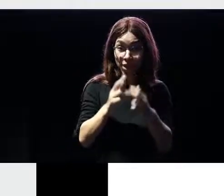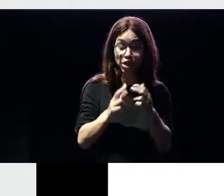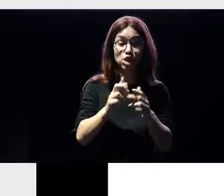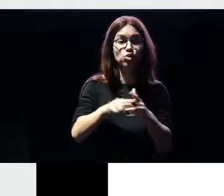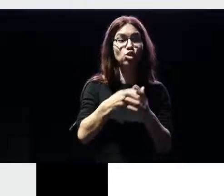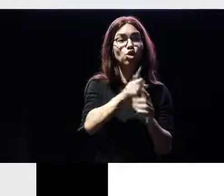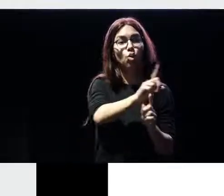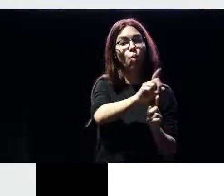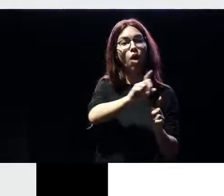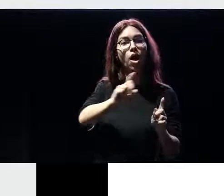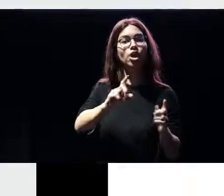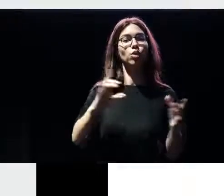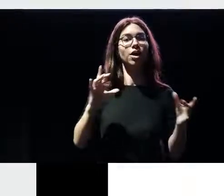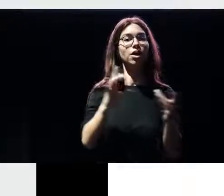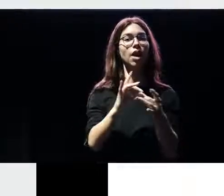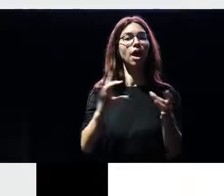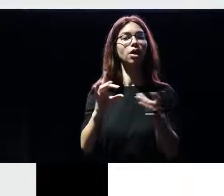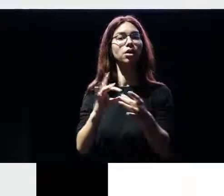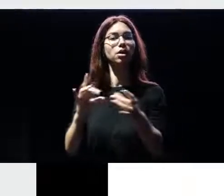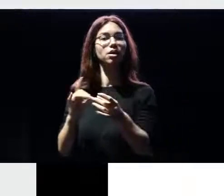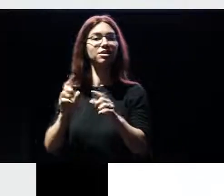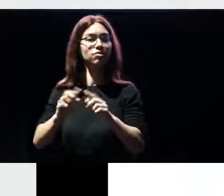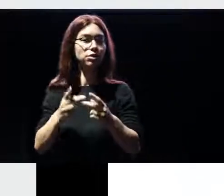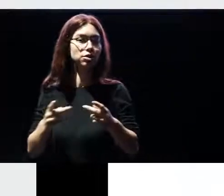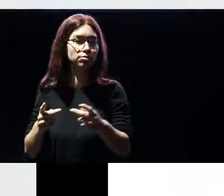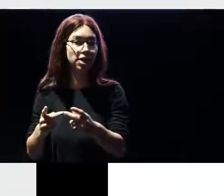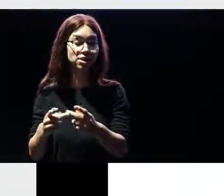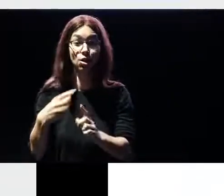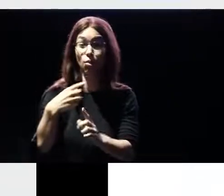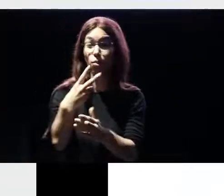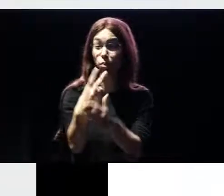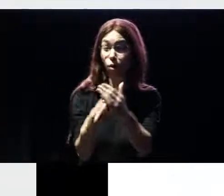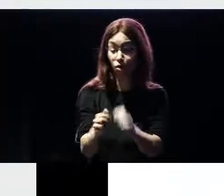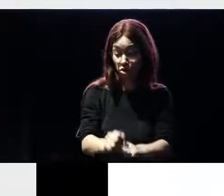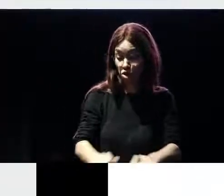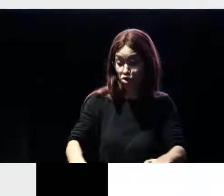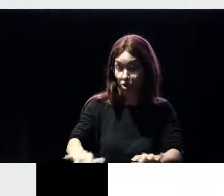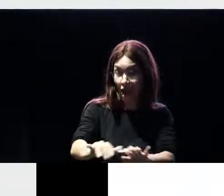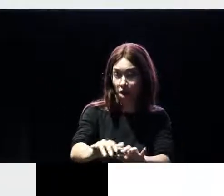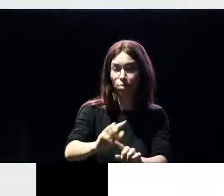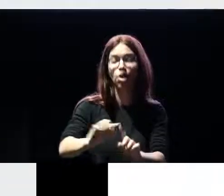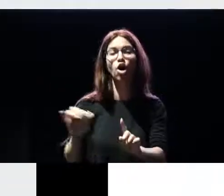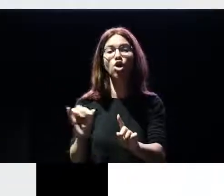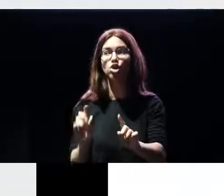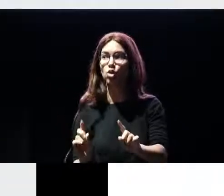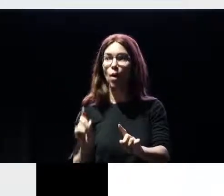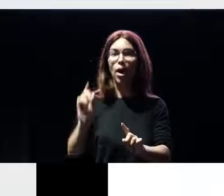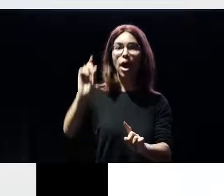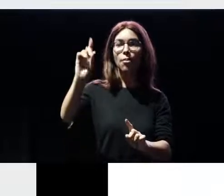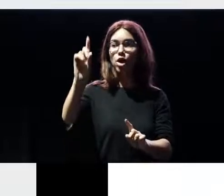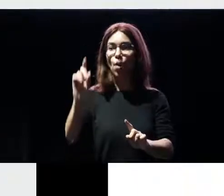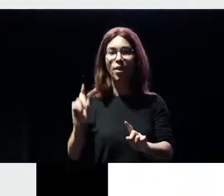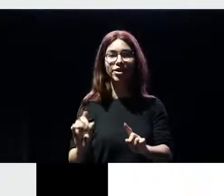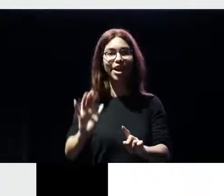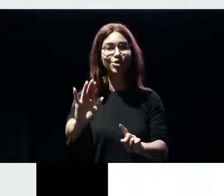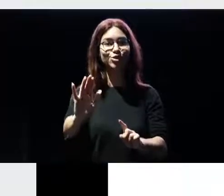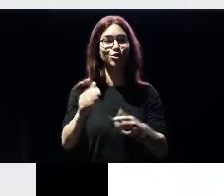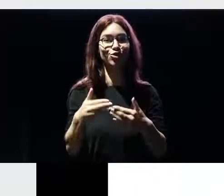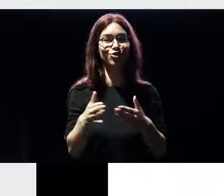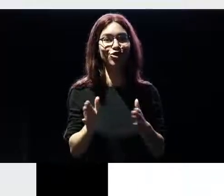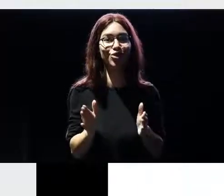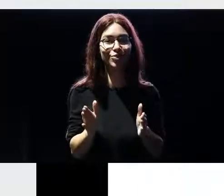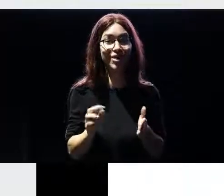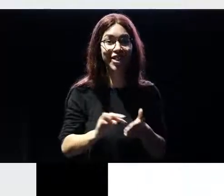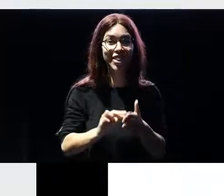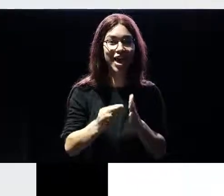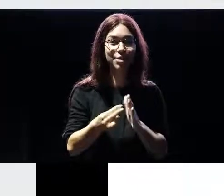connect to those spaces at the ground level, but also as you started to percolate up or percolate down to your rooms. And that way,